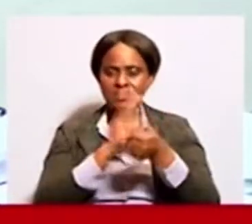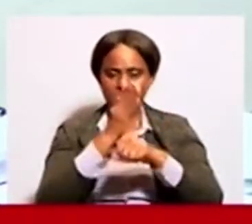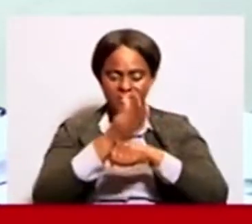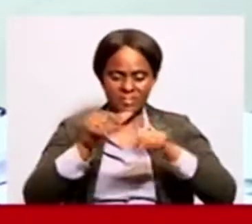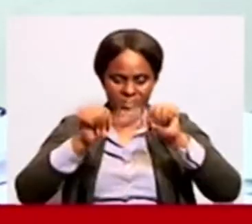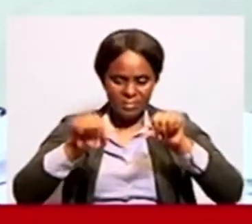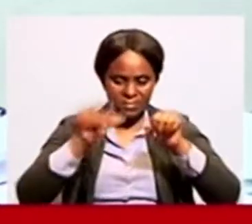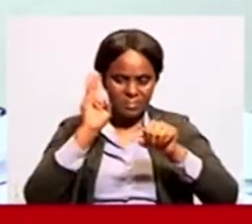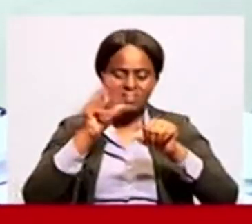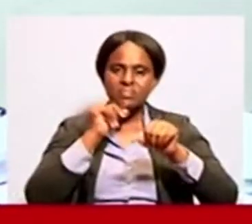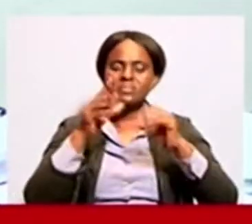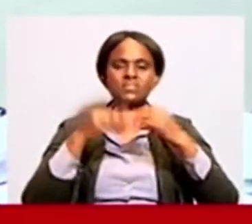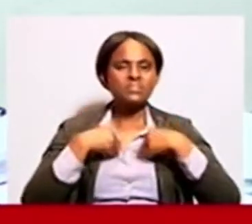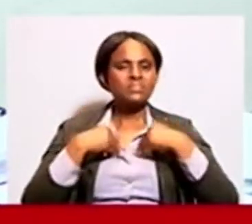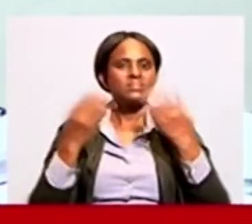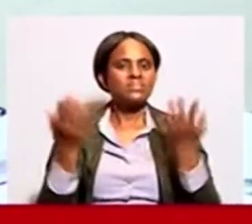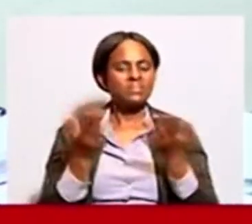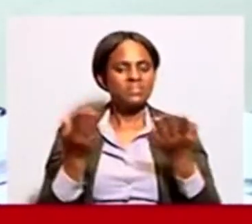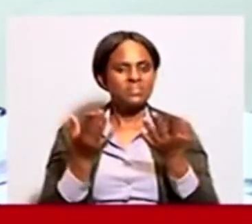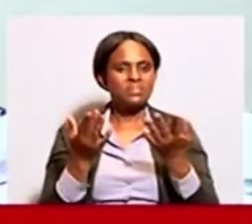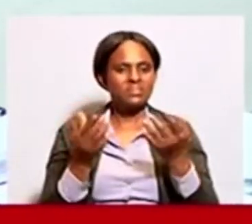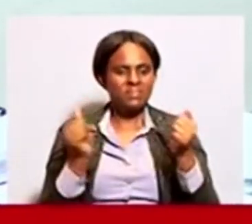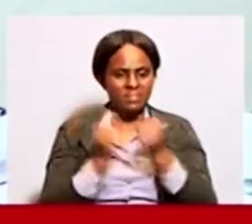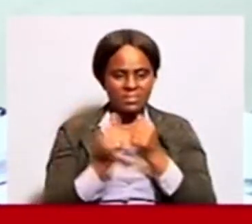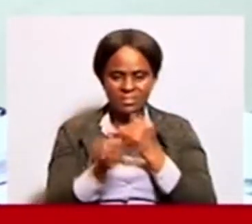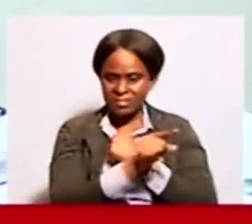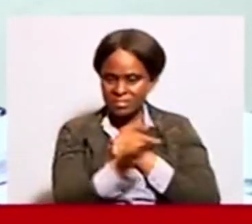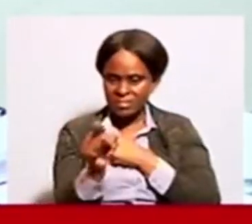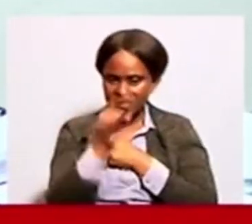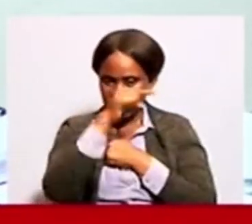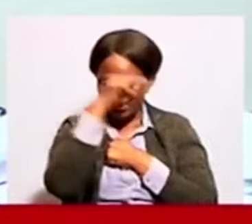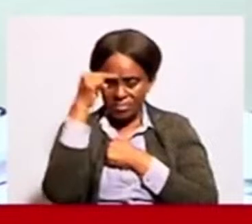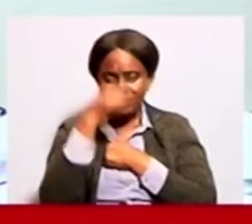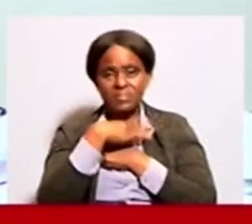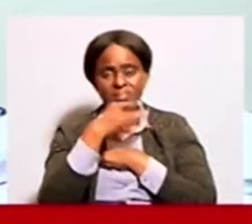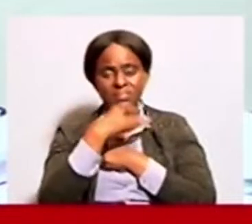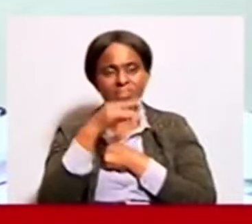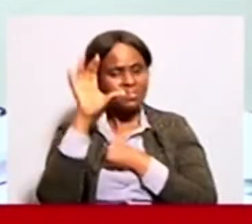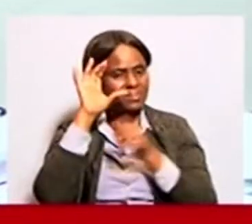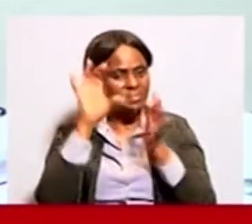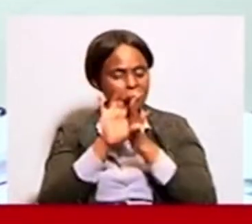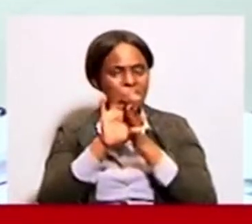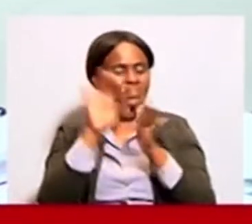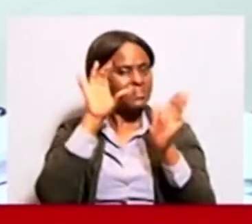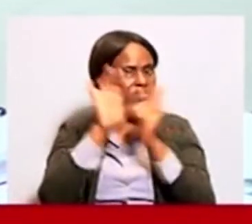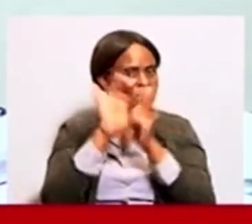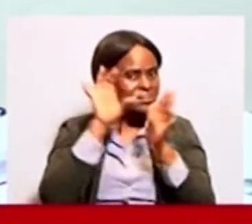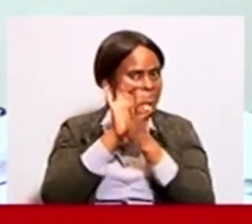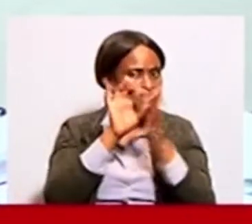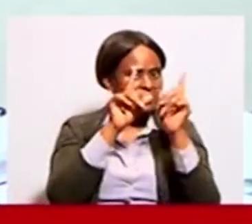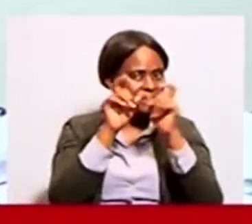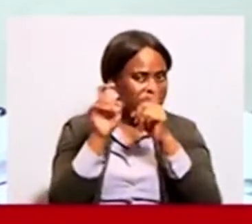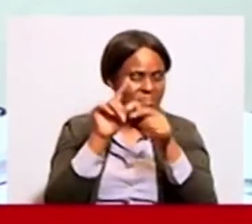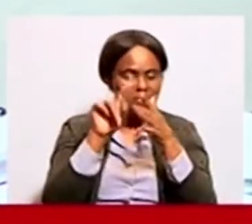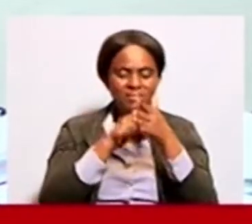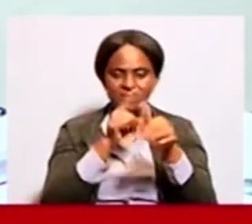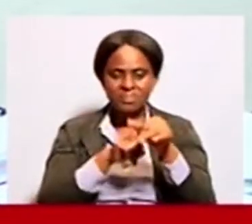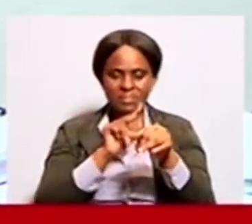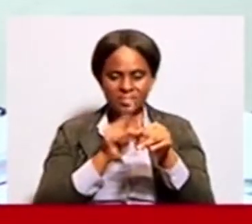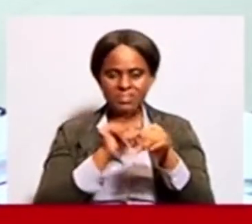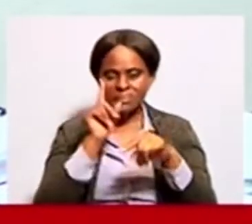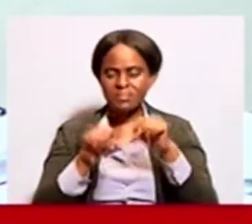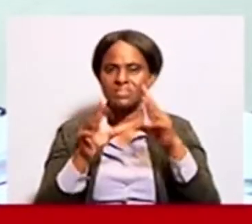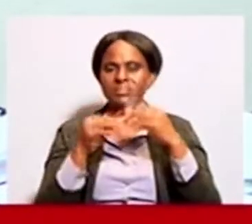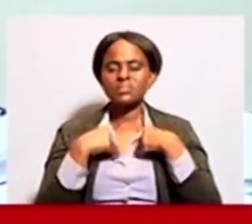we will not accept them. In terms of these black and white photos or pictures, next time we are not